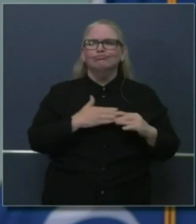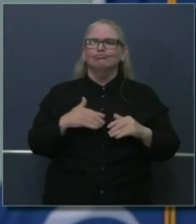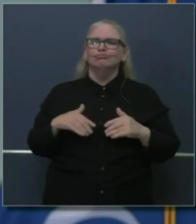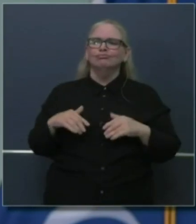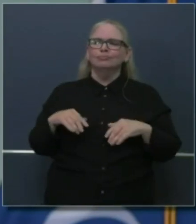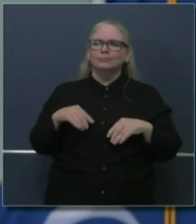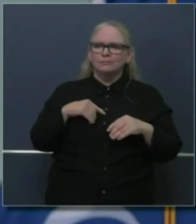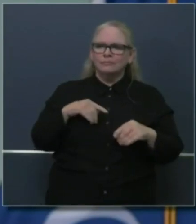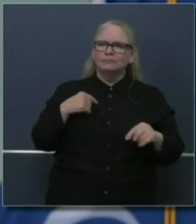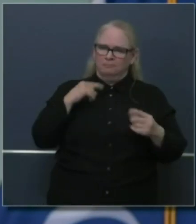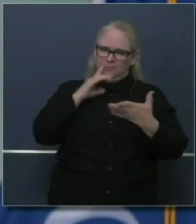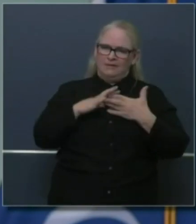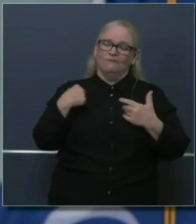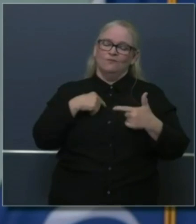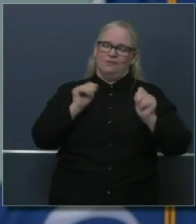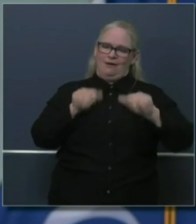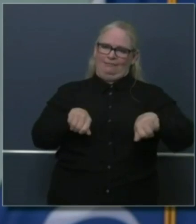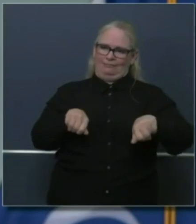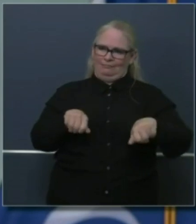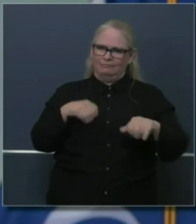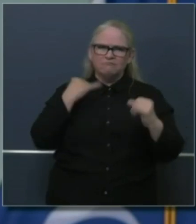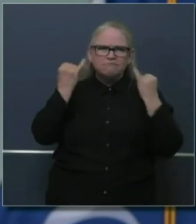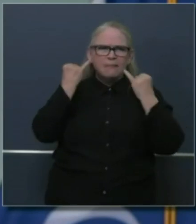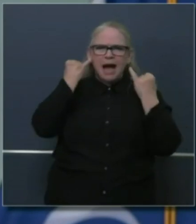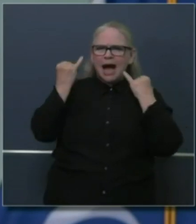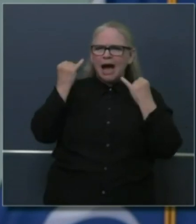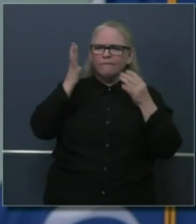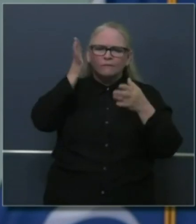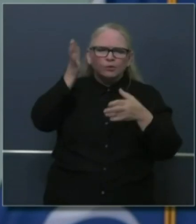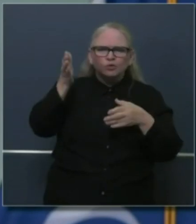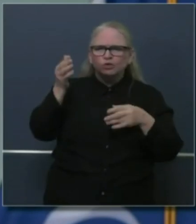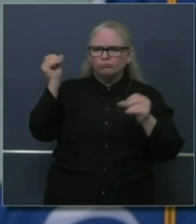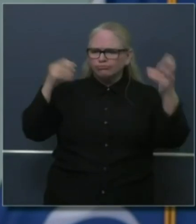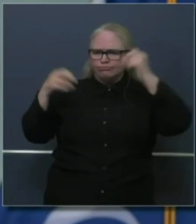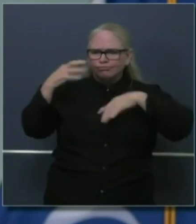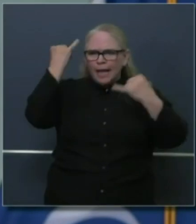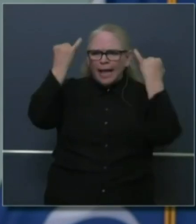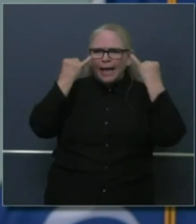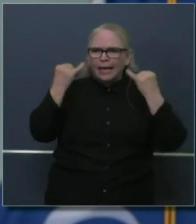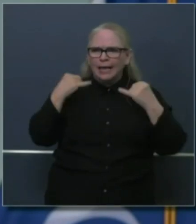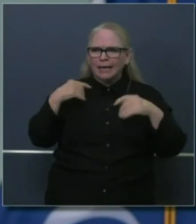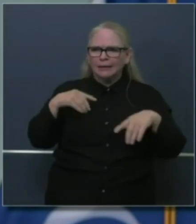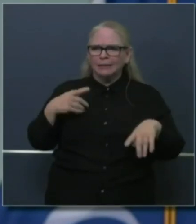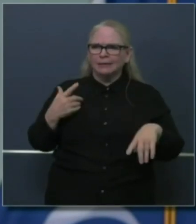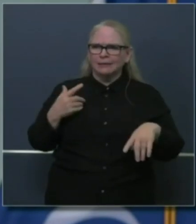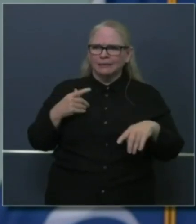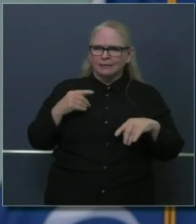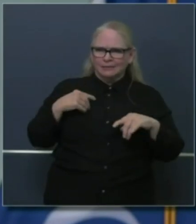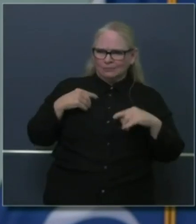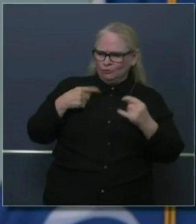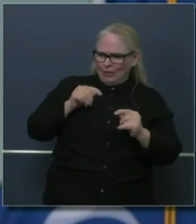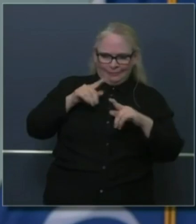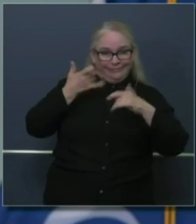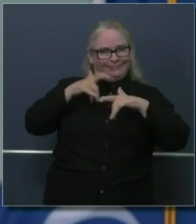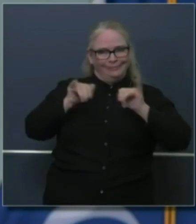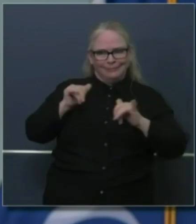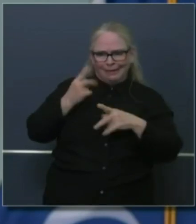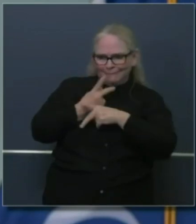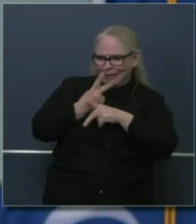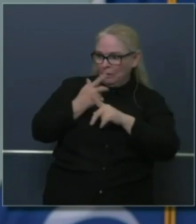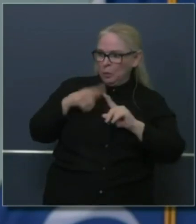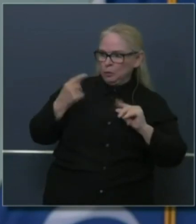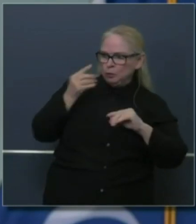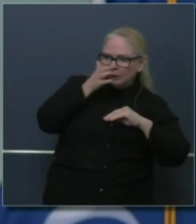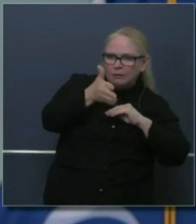capacity. We're reimagining the future in real time because we have to invent it in real time to just address the magnitude of this crisis. Just ask